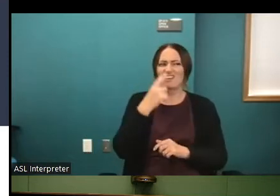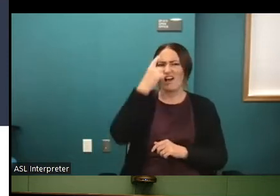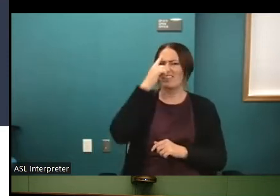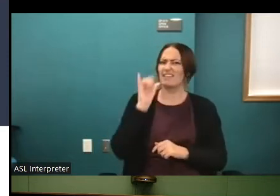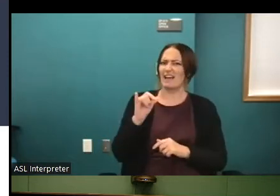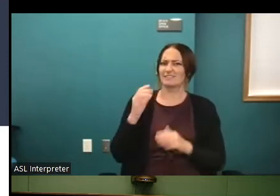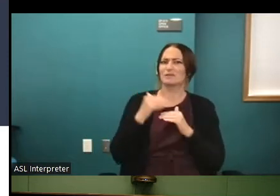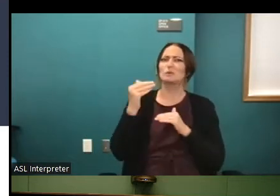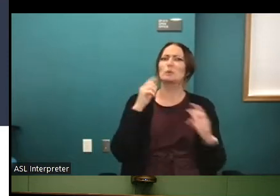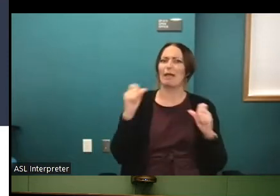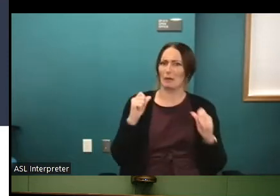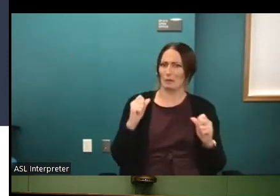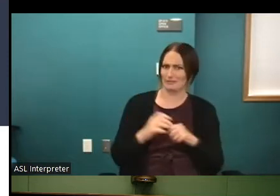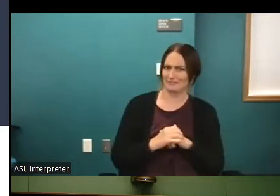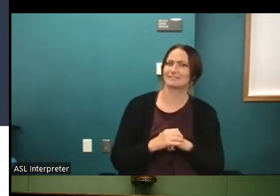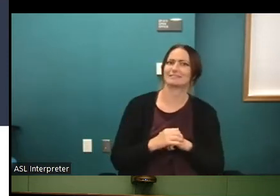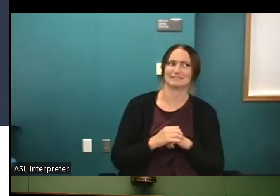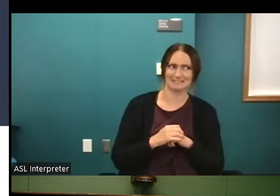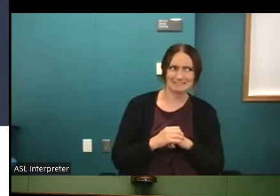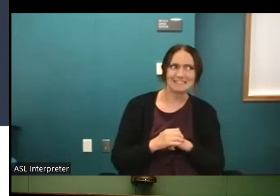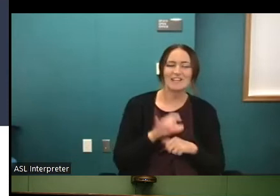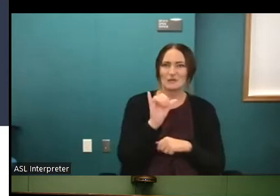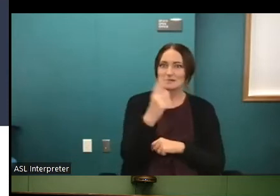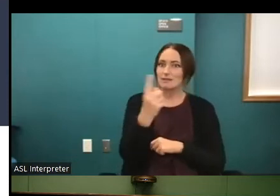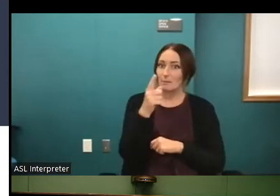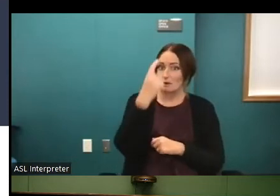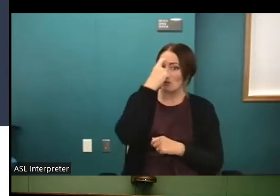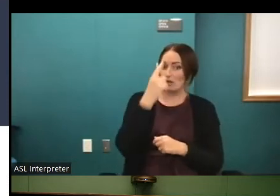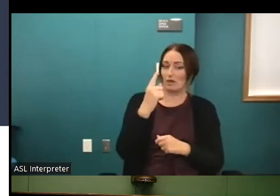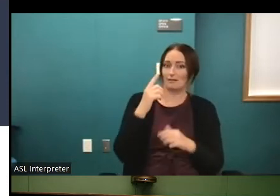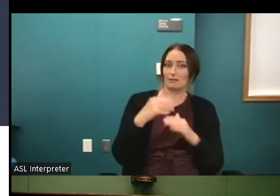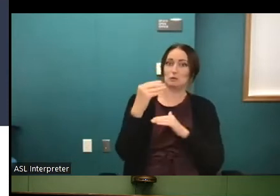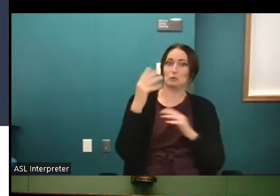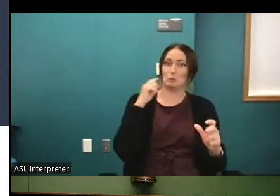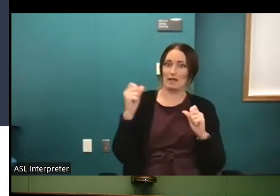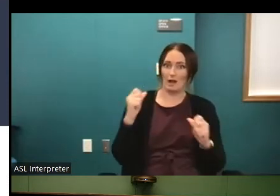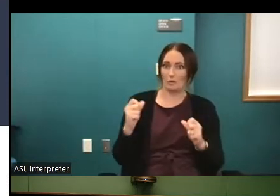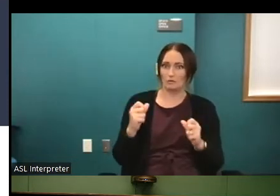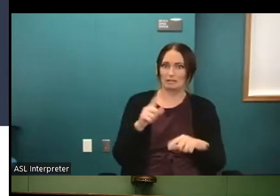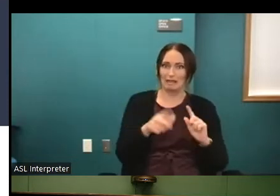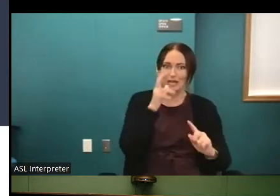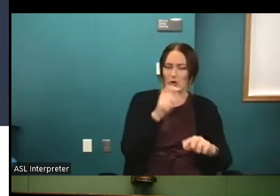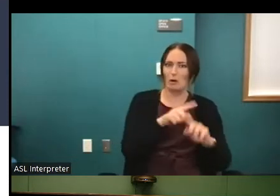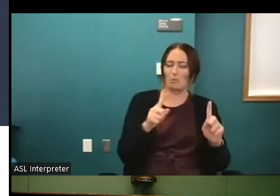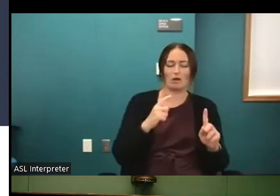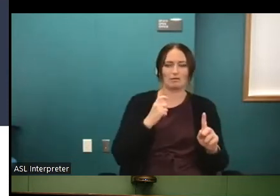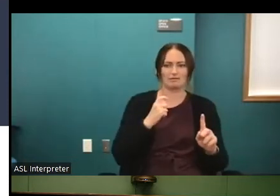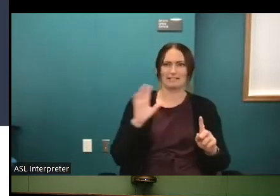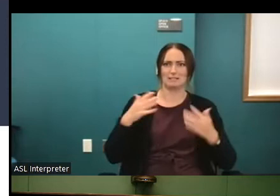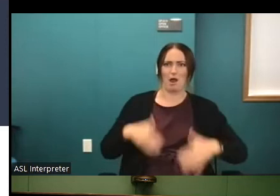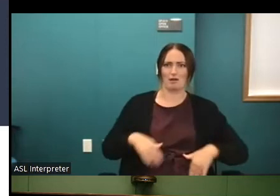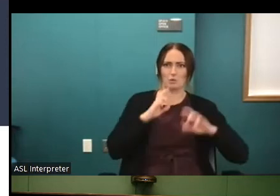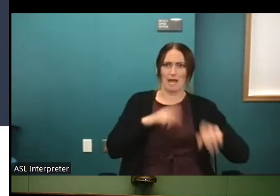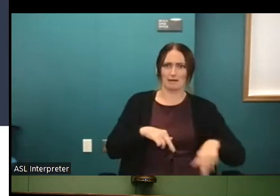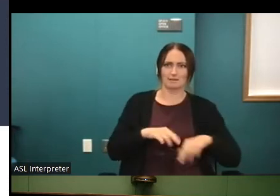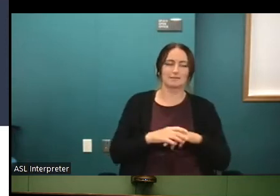found it. Like, is that something that you would say is too loud even Yeah. when there's no aversion? Yeah. So it's the same thing as The eye